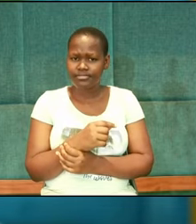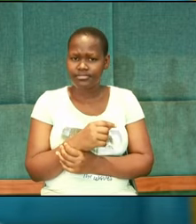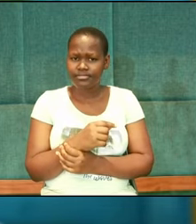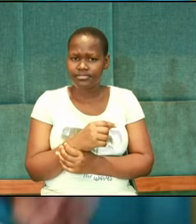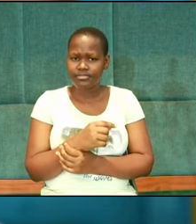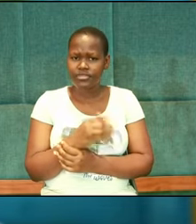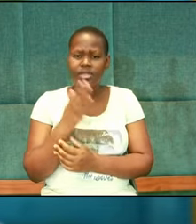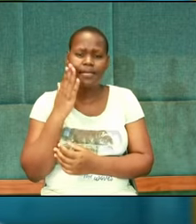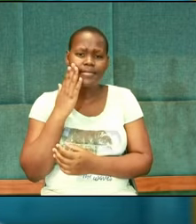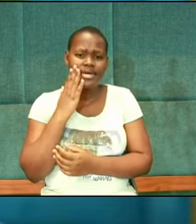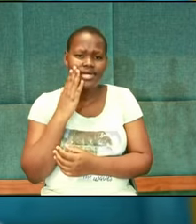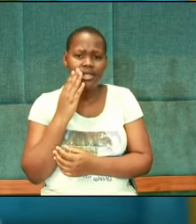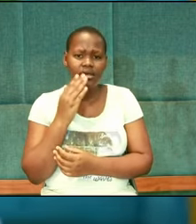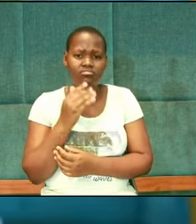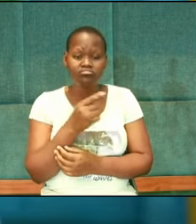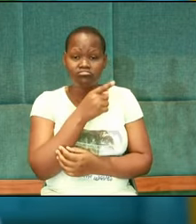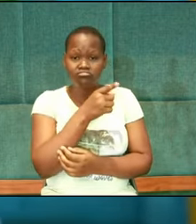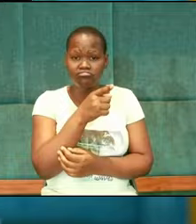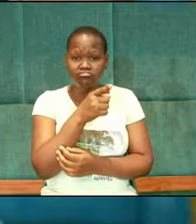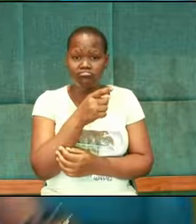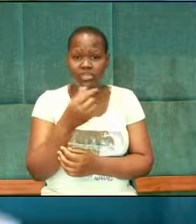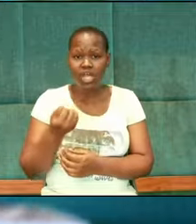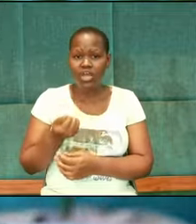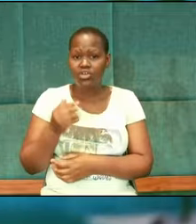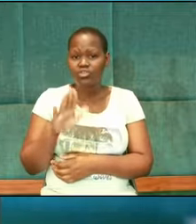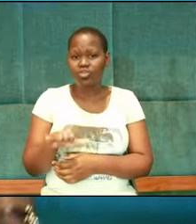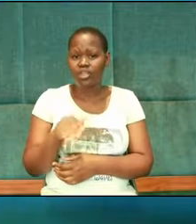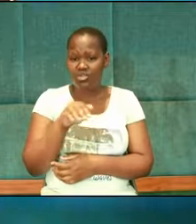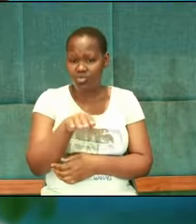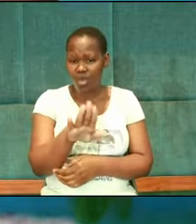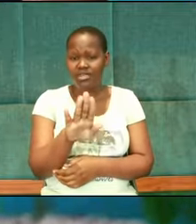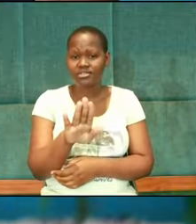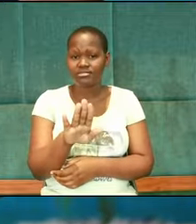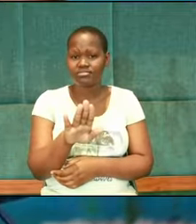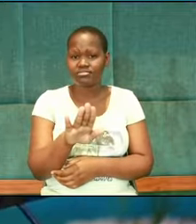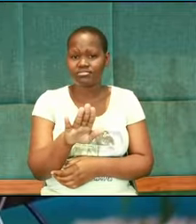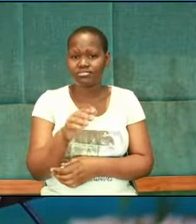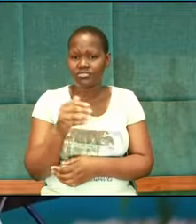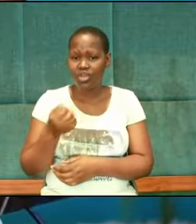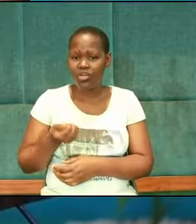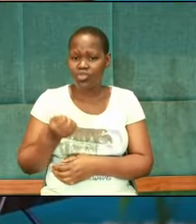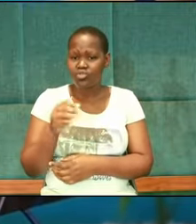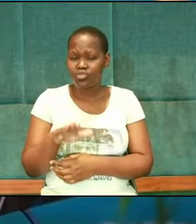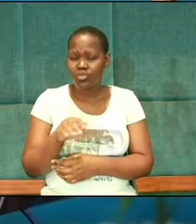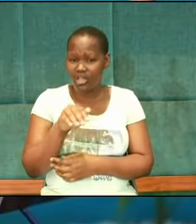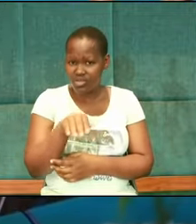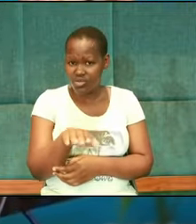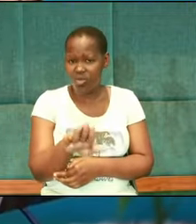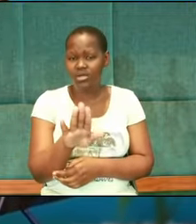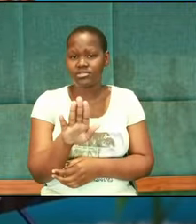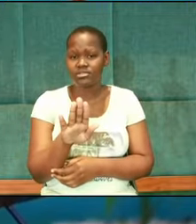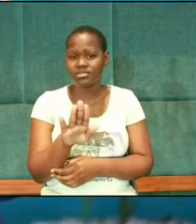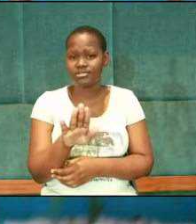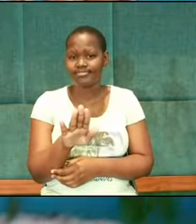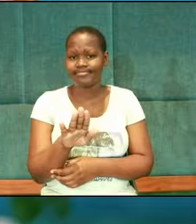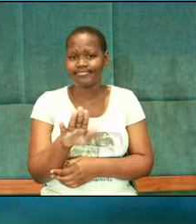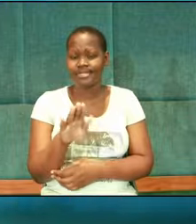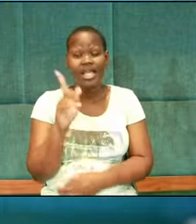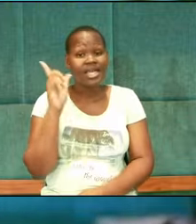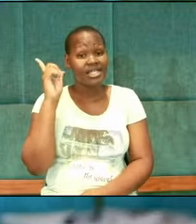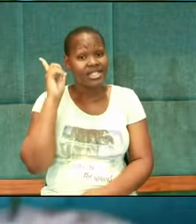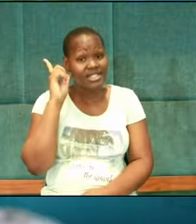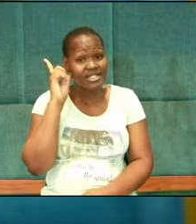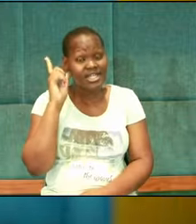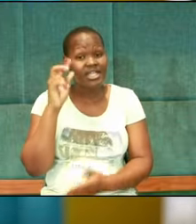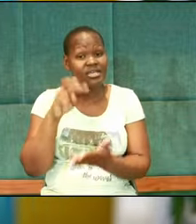Then the mother will retort, that's your daughter. Oh. That is your daughter. That is your daughter. Oh. That is your daughter. Listen,